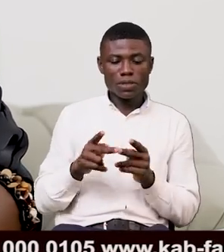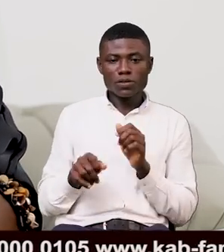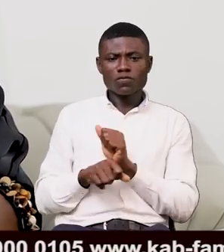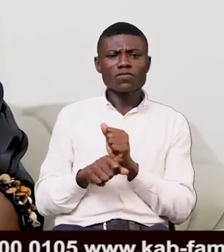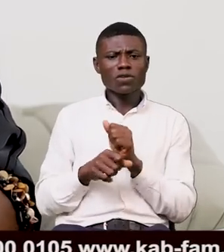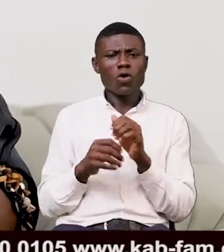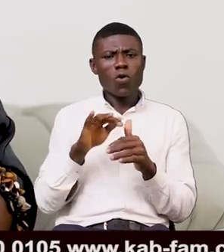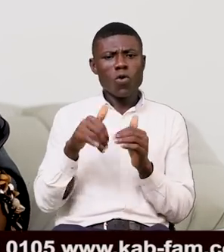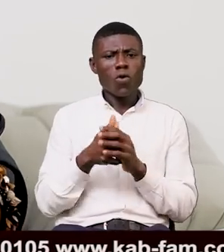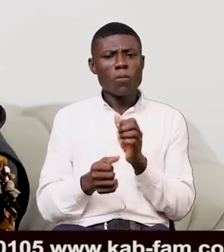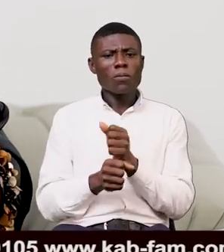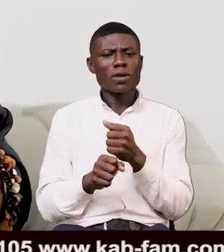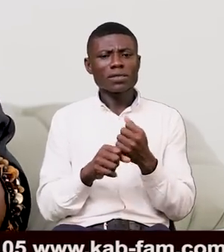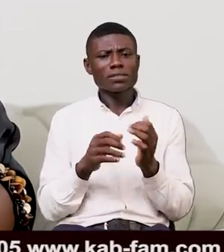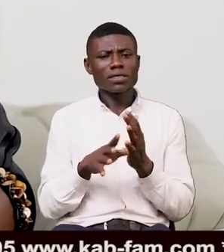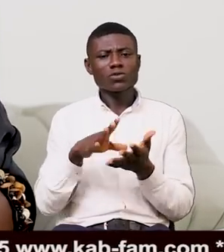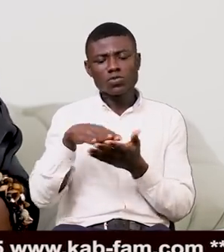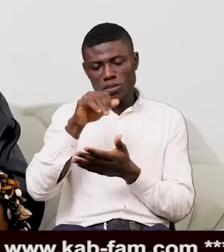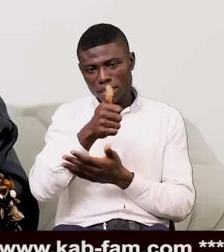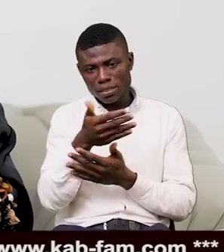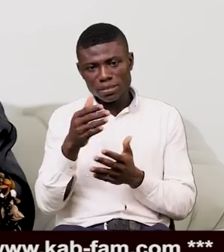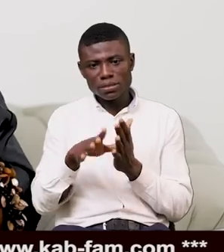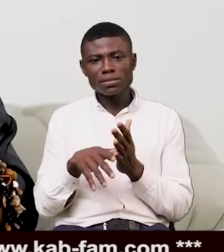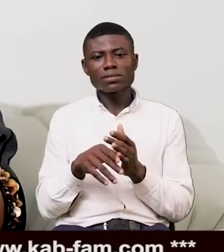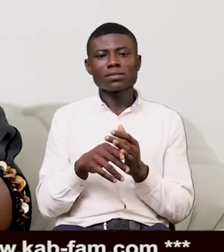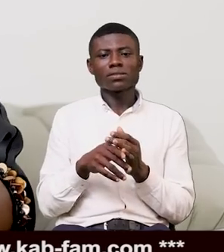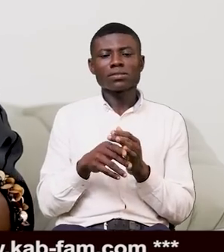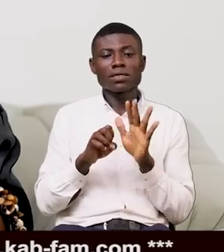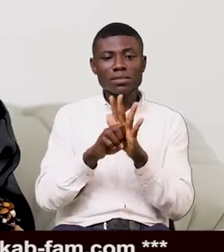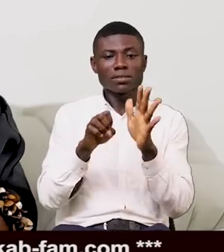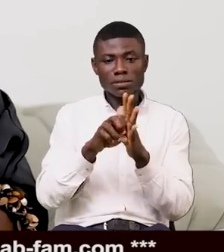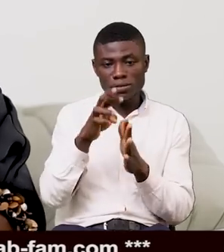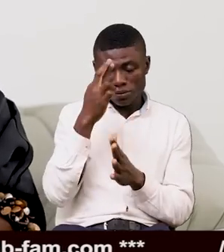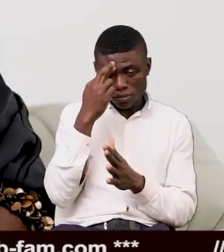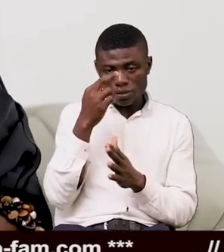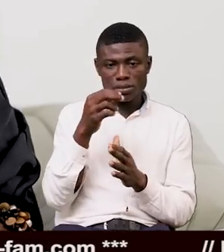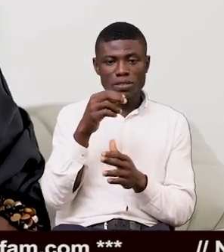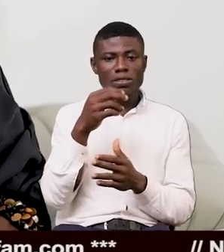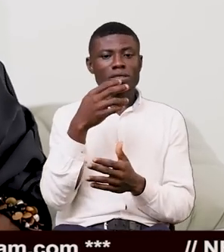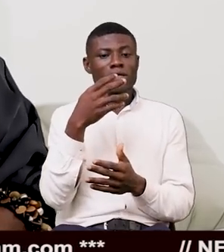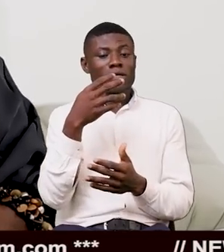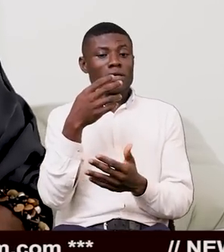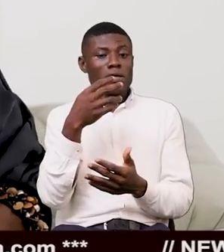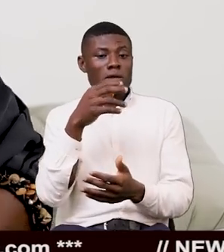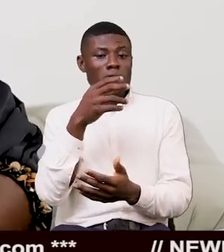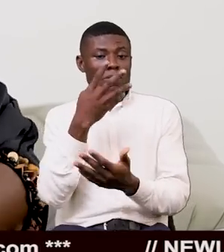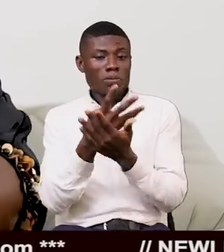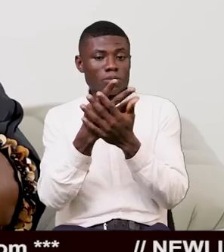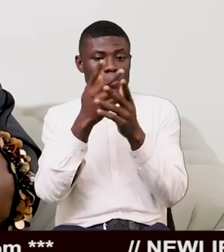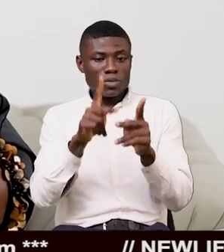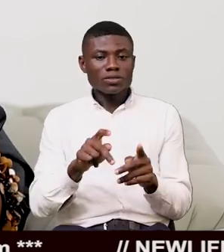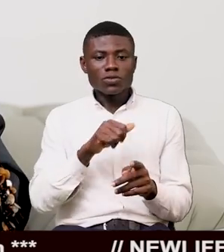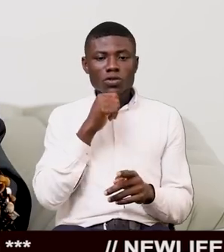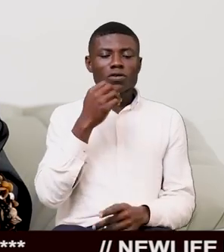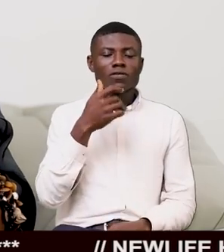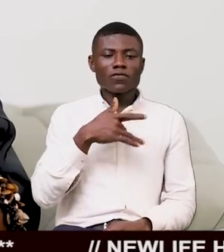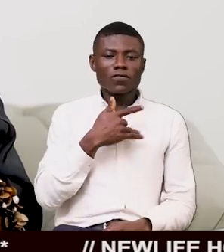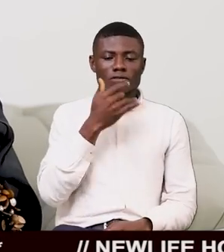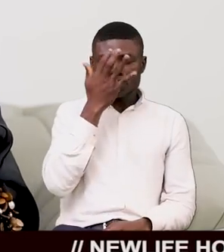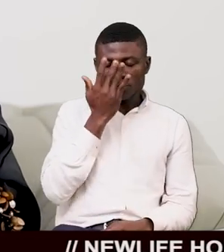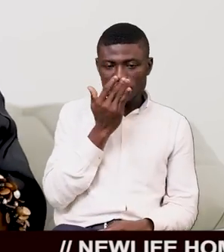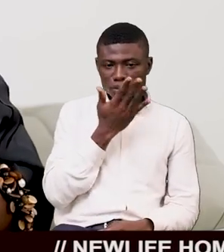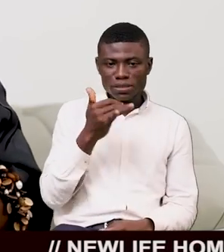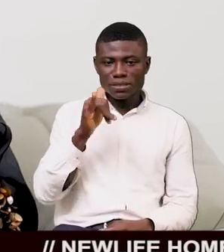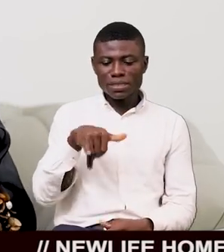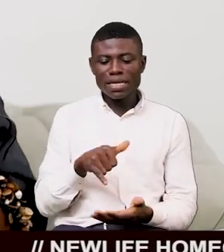our connexia, now if you want to see your be dear, now the comfort won't tea, and a prison in a round would da. It's baby a best young air papa,